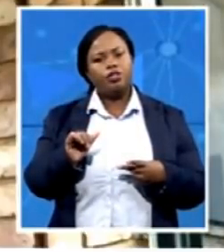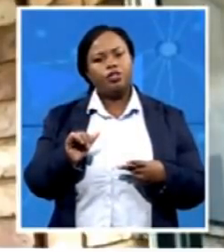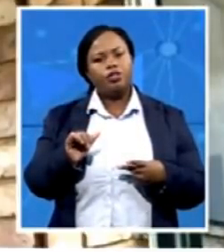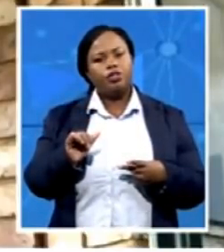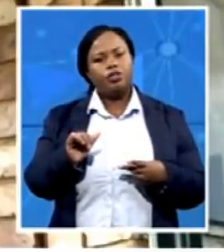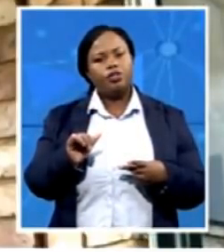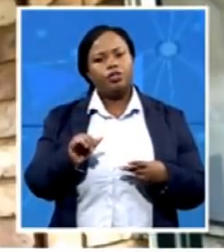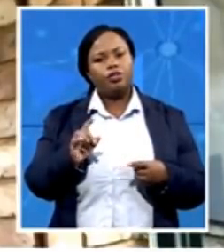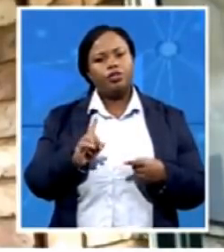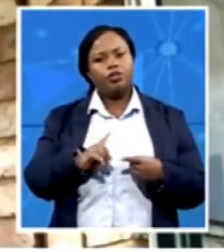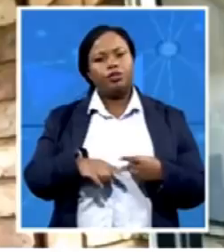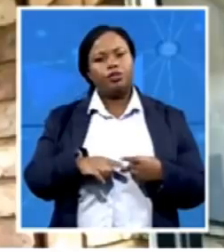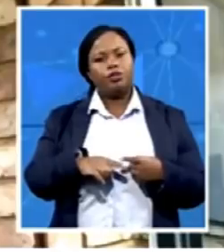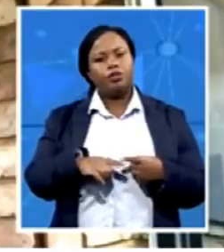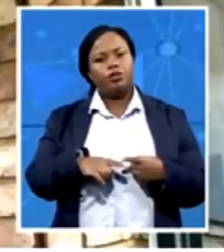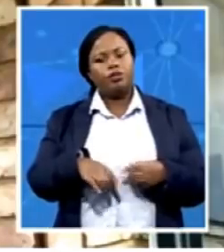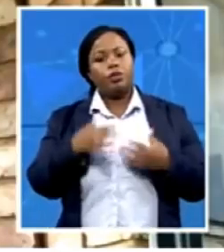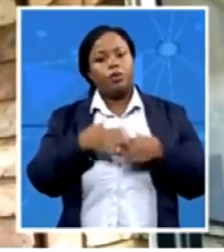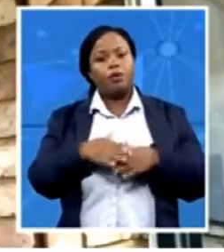The website is